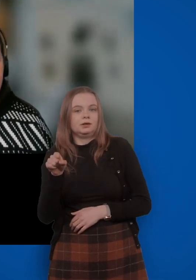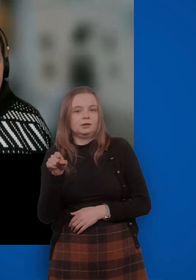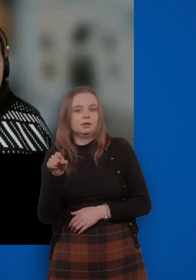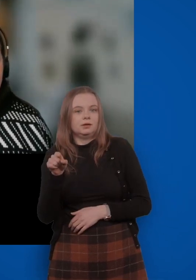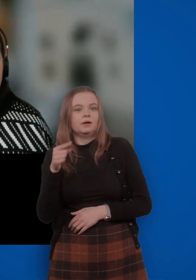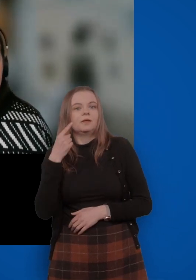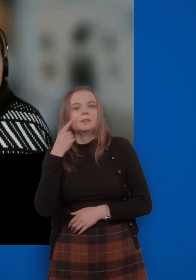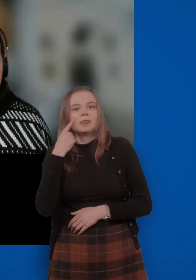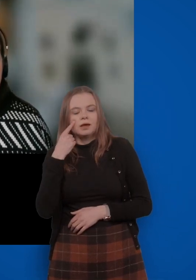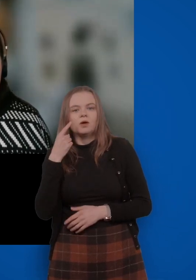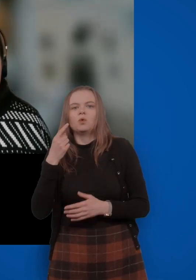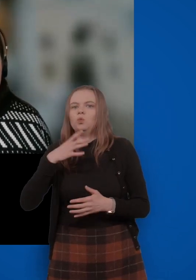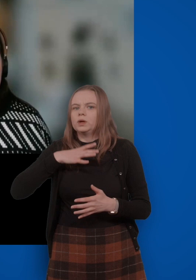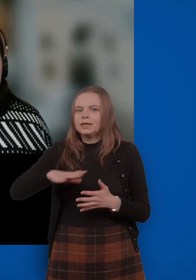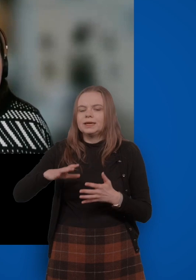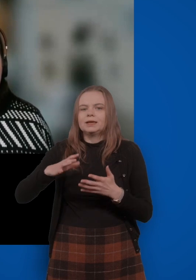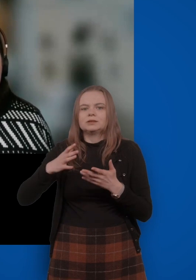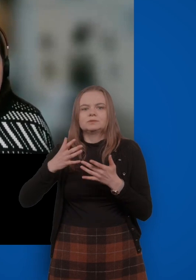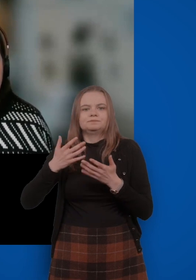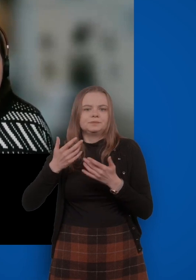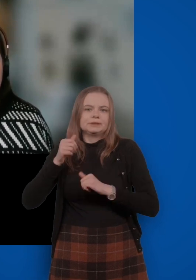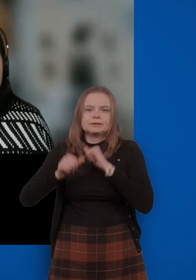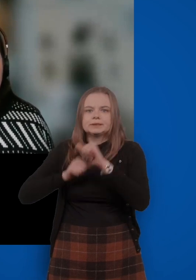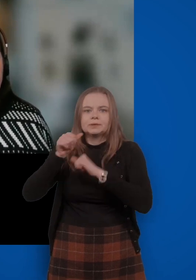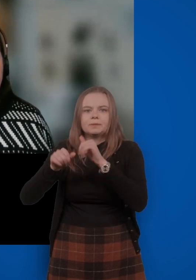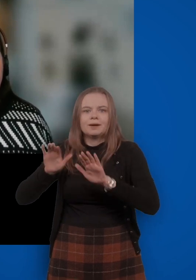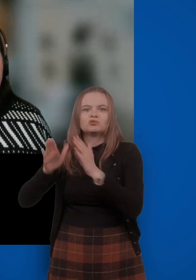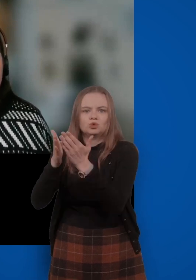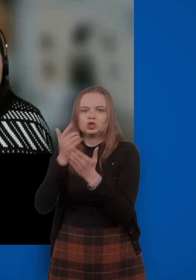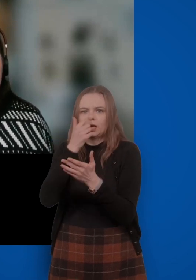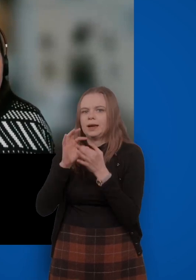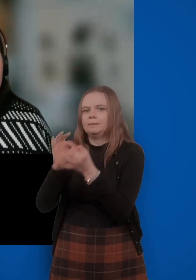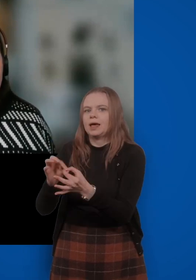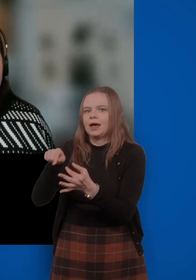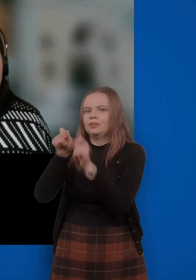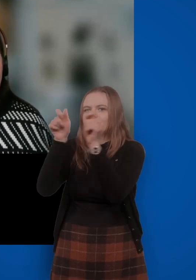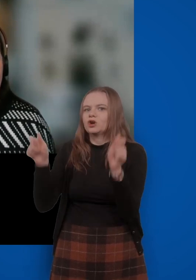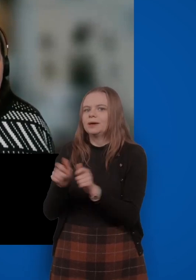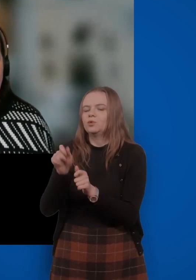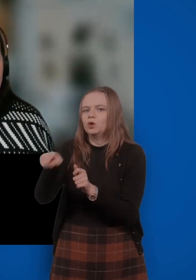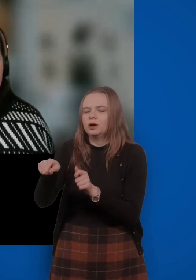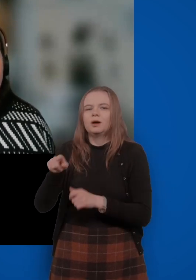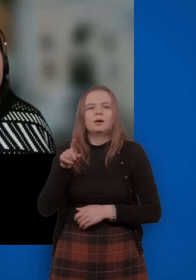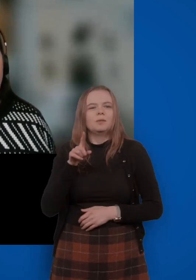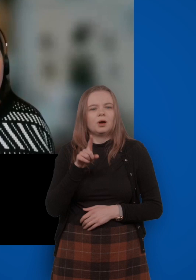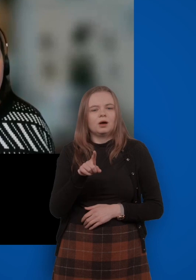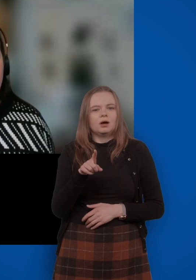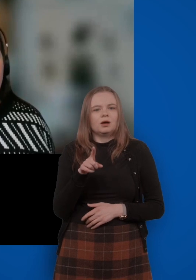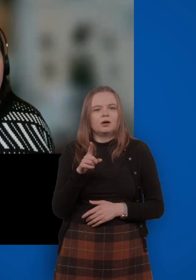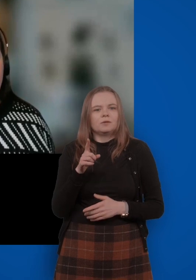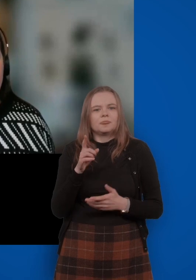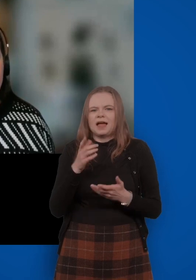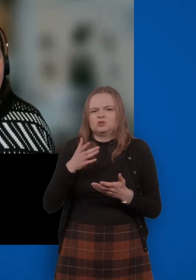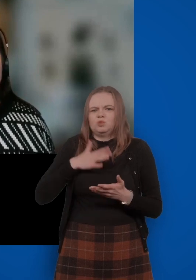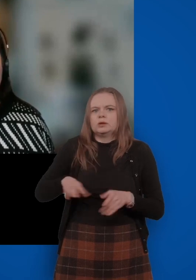yeah, I think it's principle of having a systematic approach is something that could be applied. But then I wouldn't want to point anybody in the wrong direction or reinvent the wheel. And